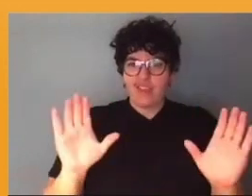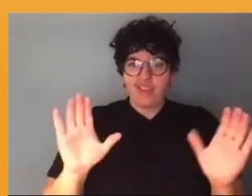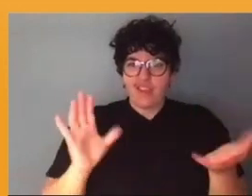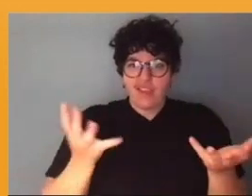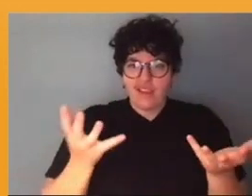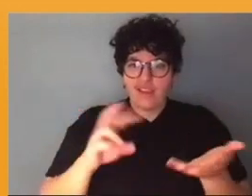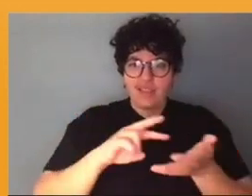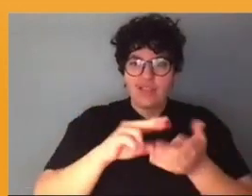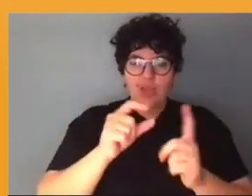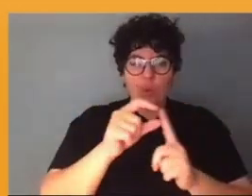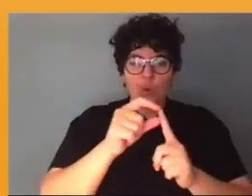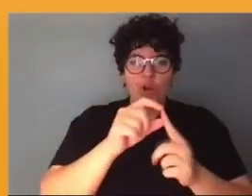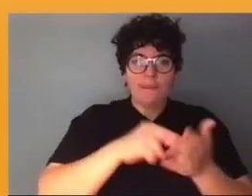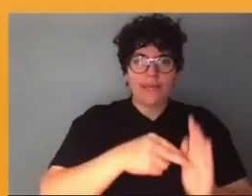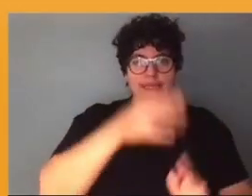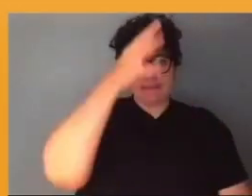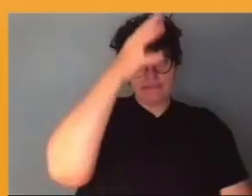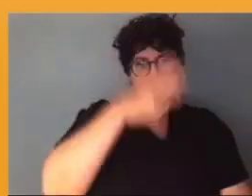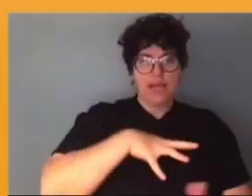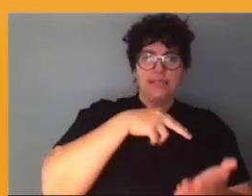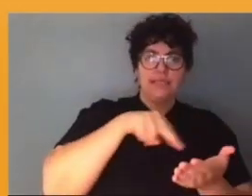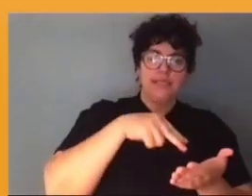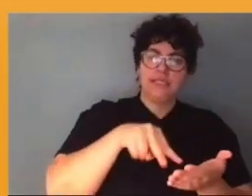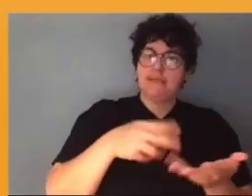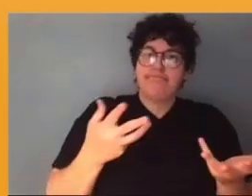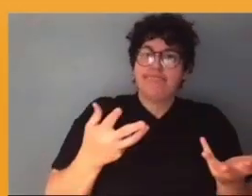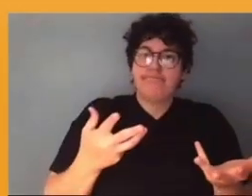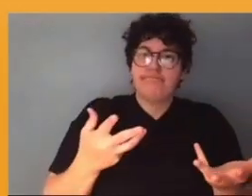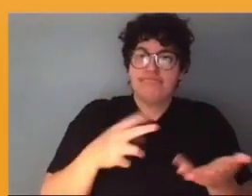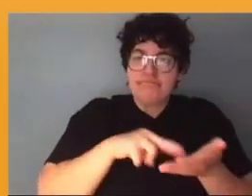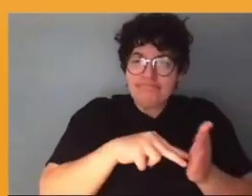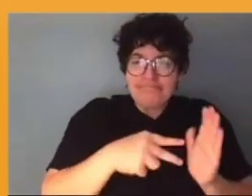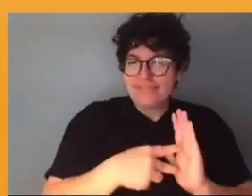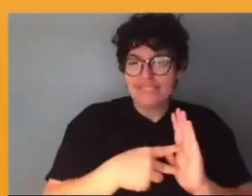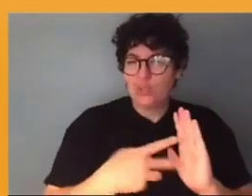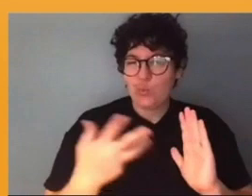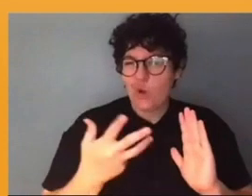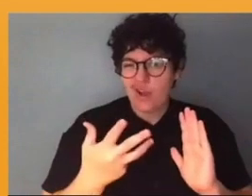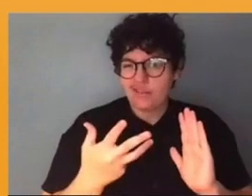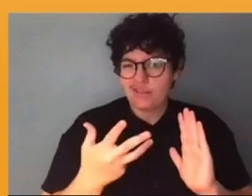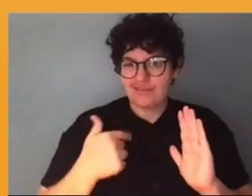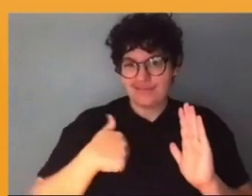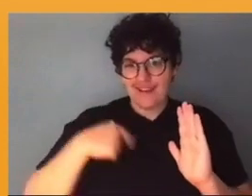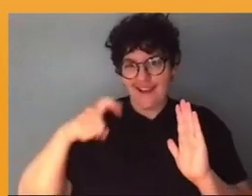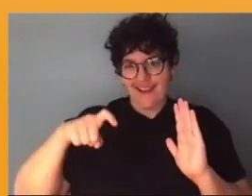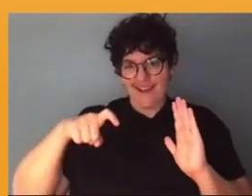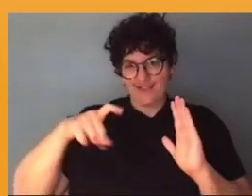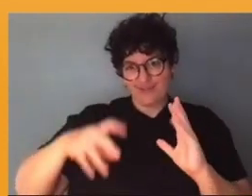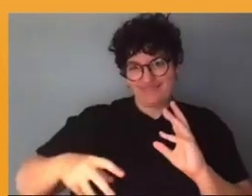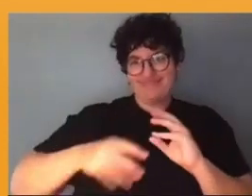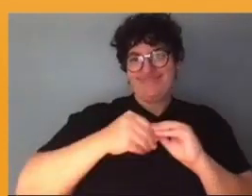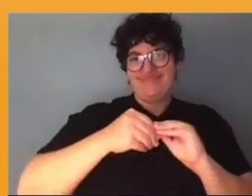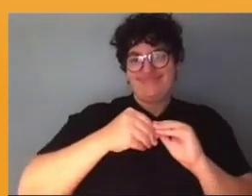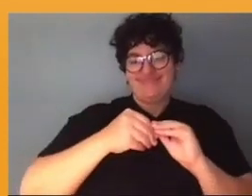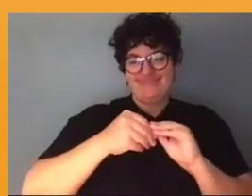you know, masculine dancing, but unless I bring life to that